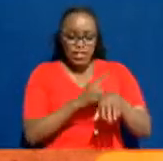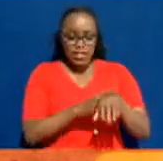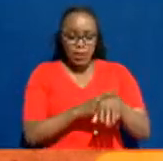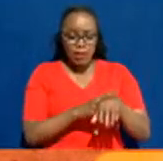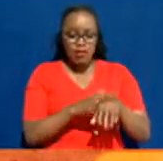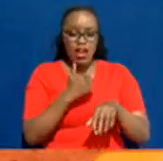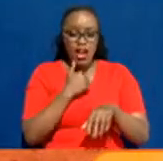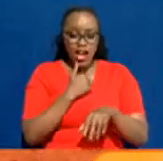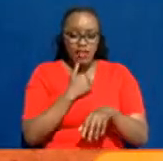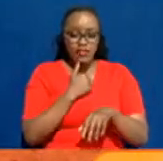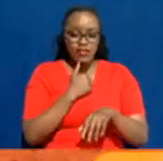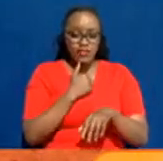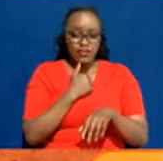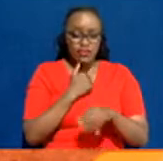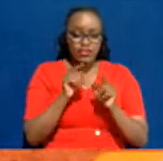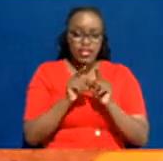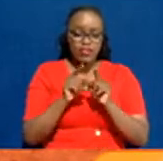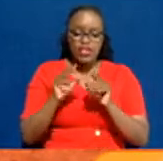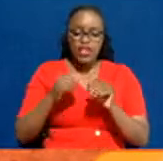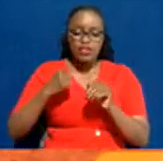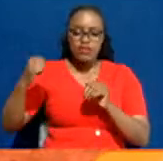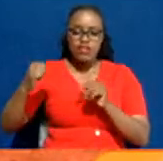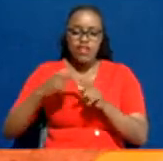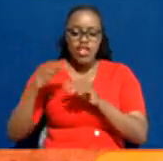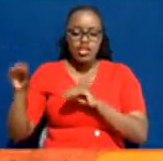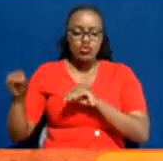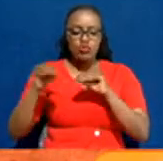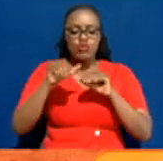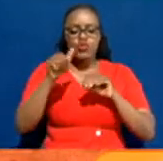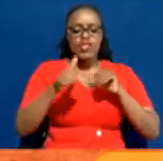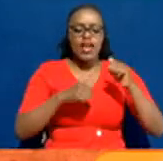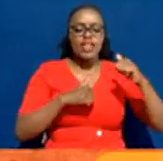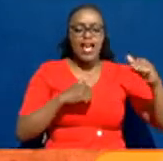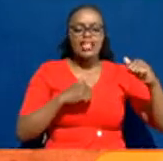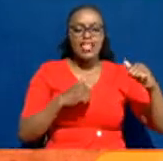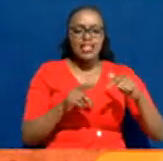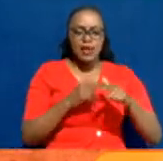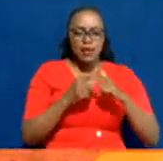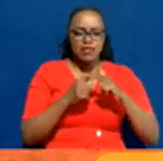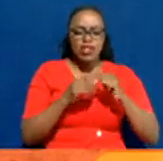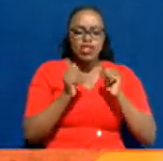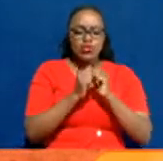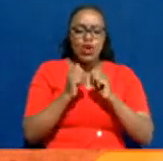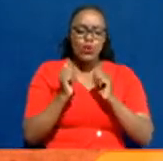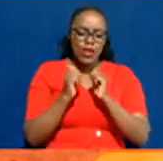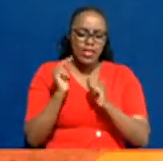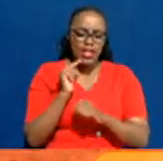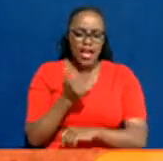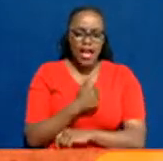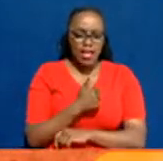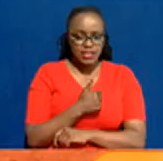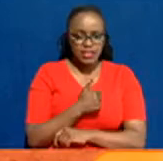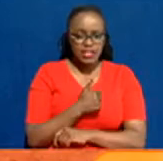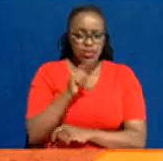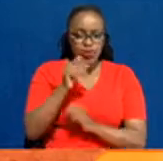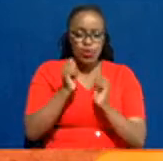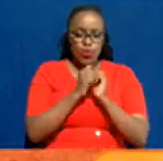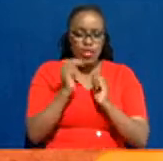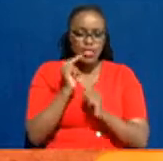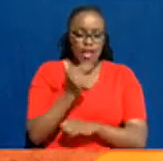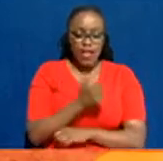same side of the aisle before you skipped around and went to the other side. You are with us on this side of the aisle.